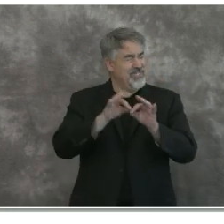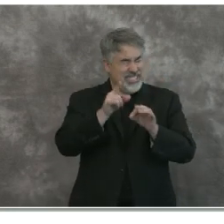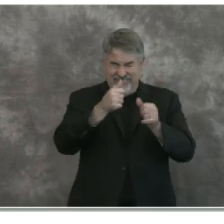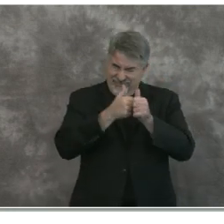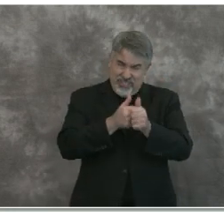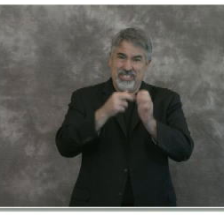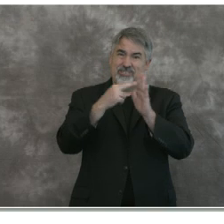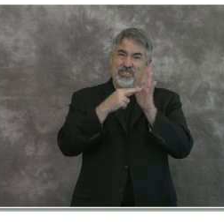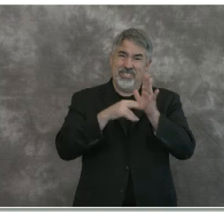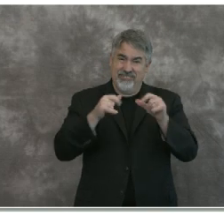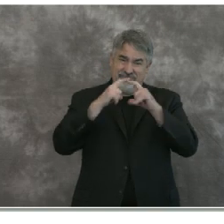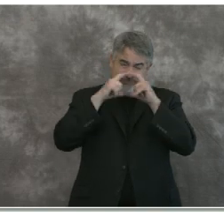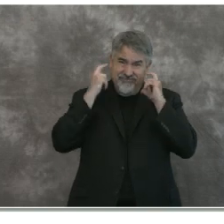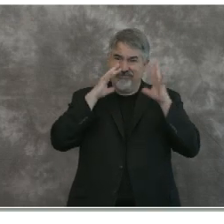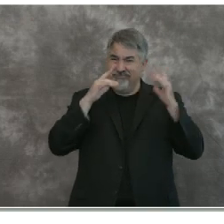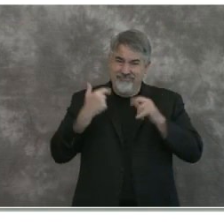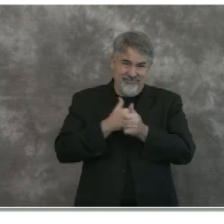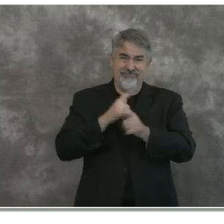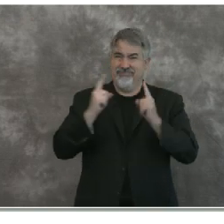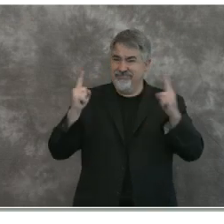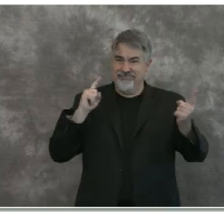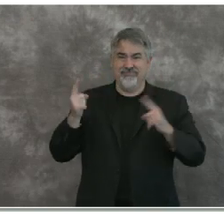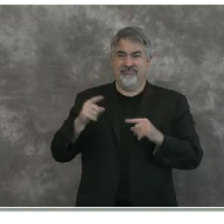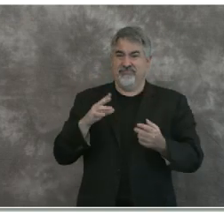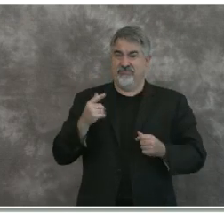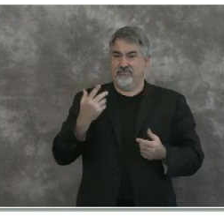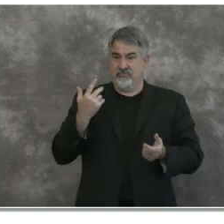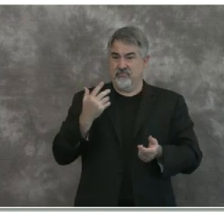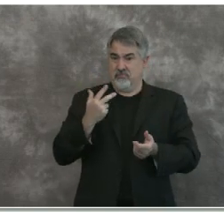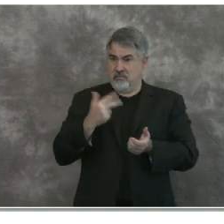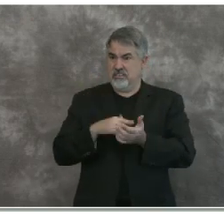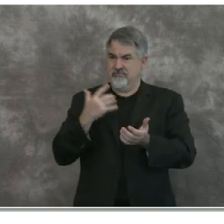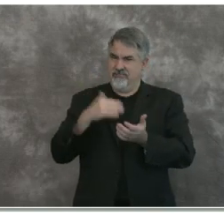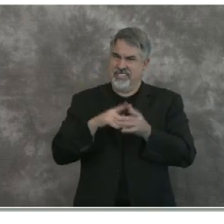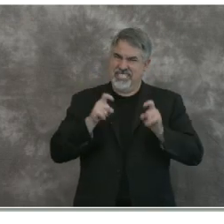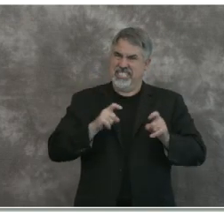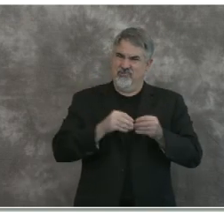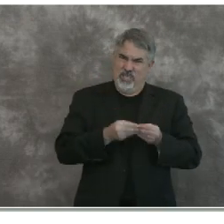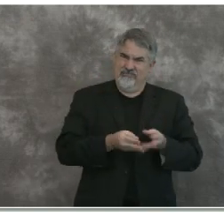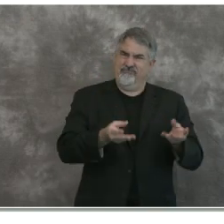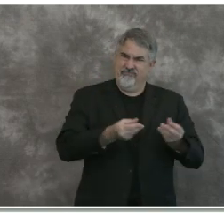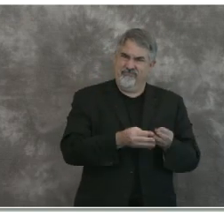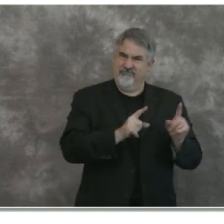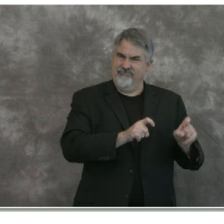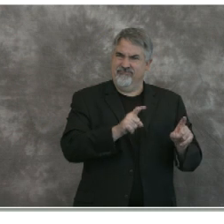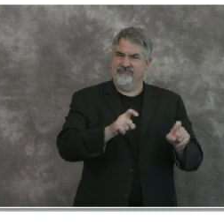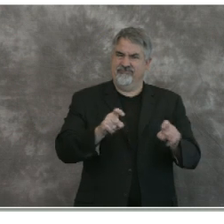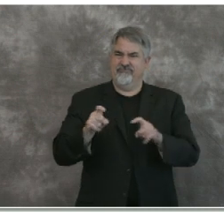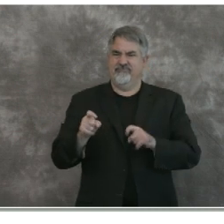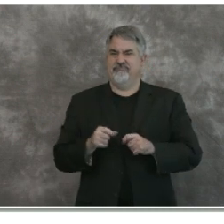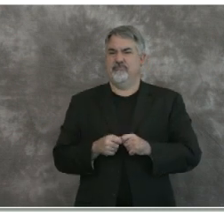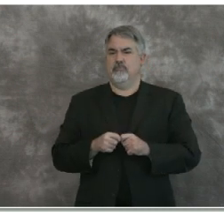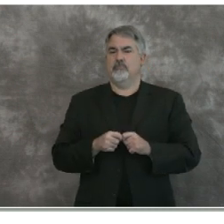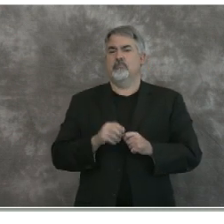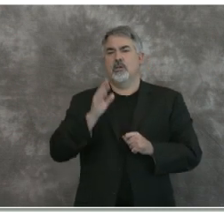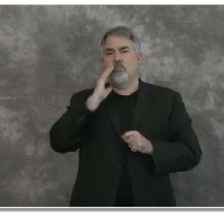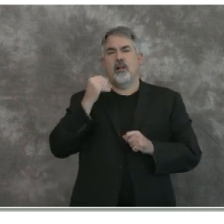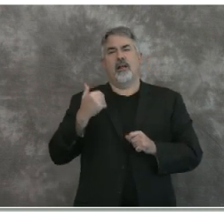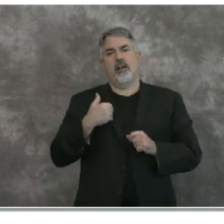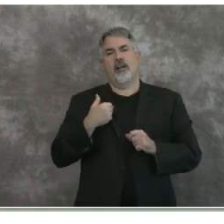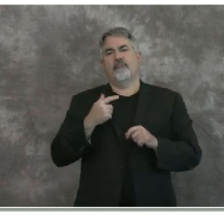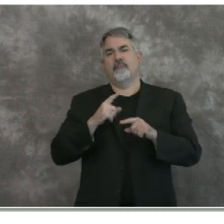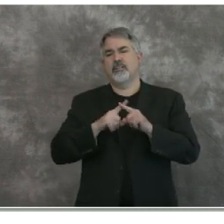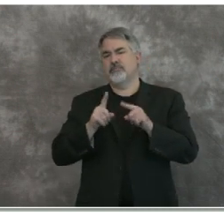days there, over 3,000 tests a day we alluded to. This is a stepping up, and we will have variation days here and there, but on